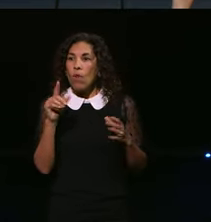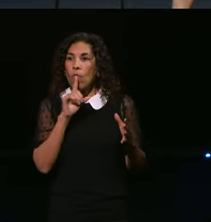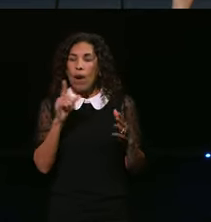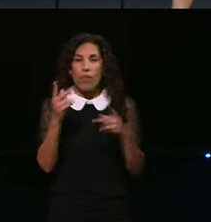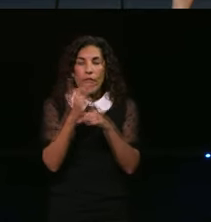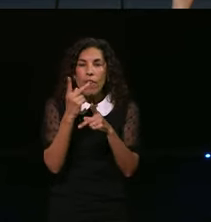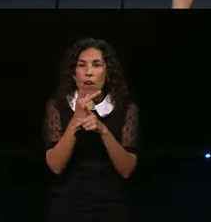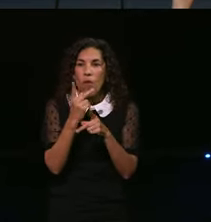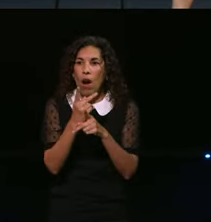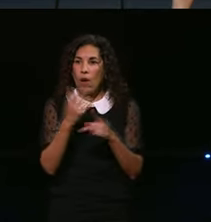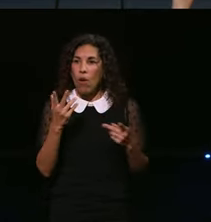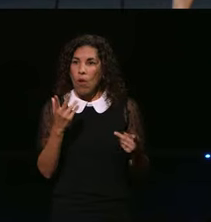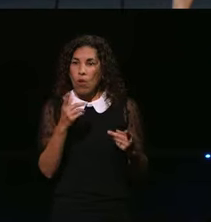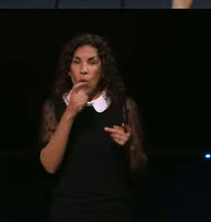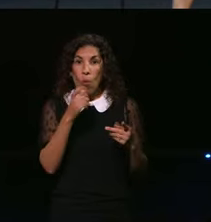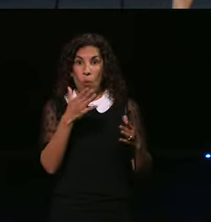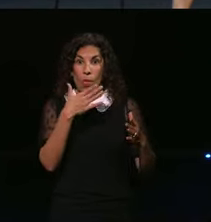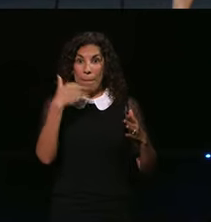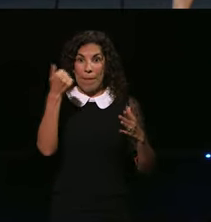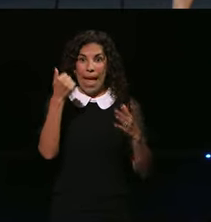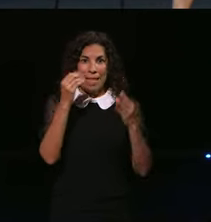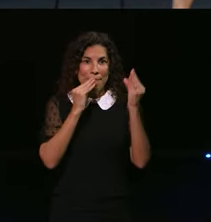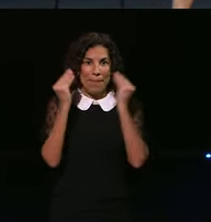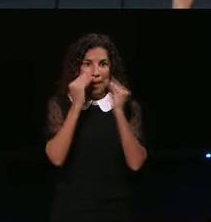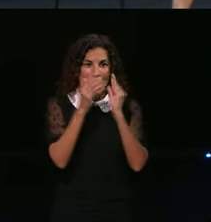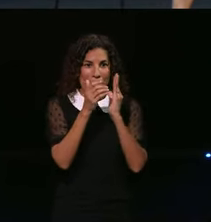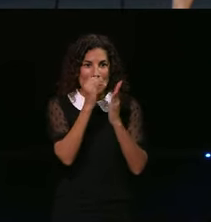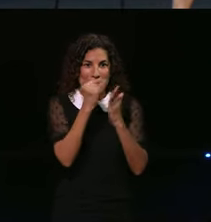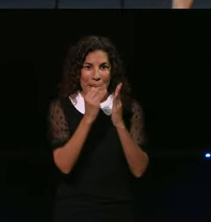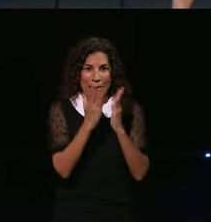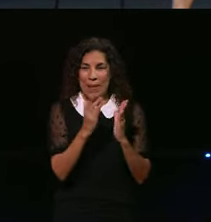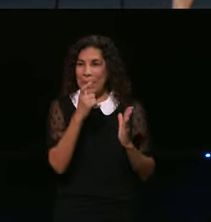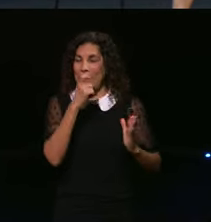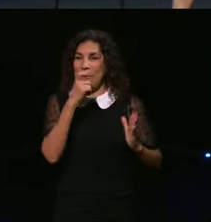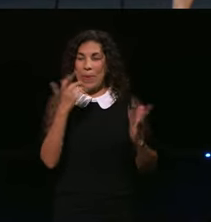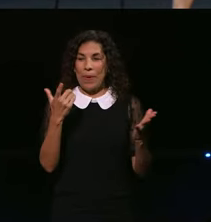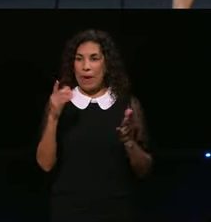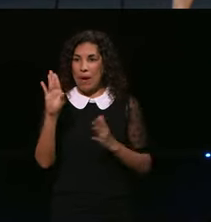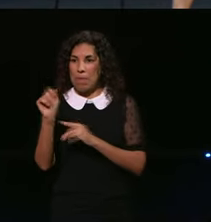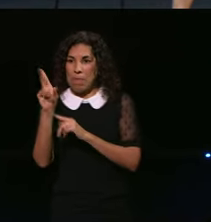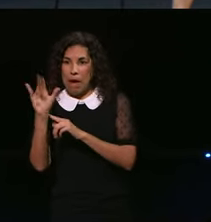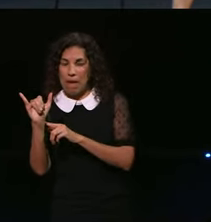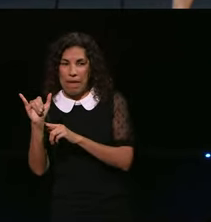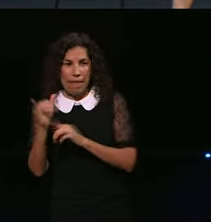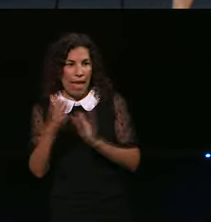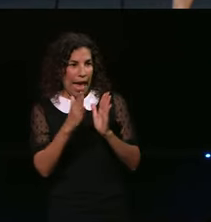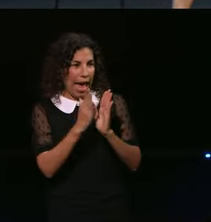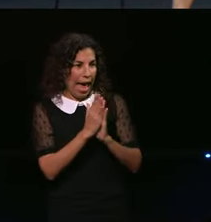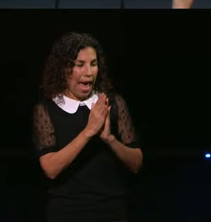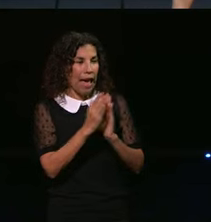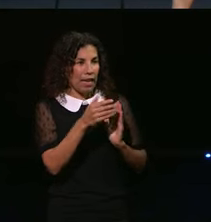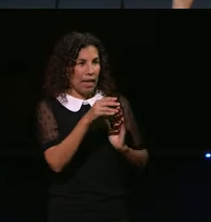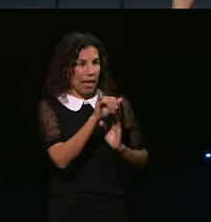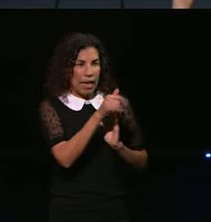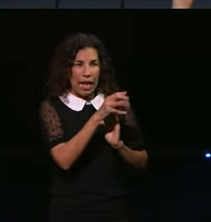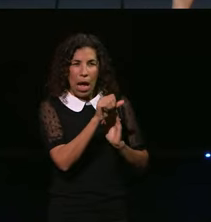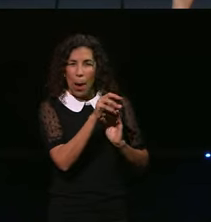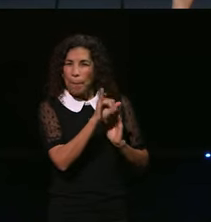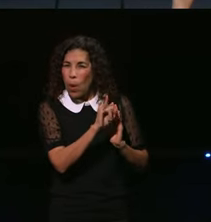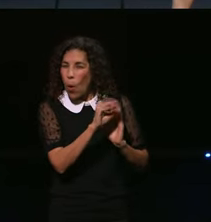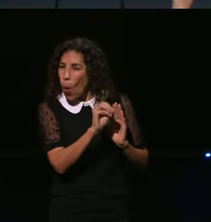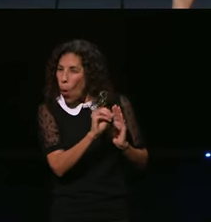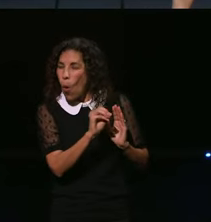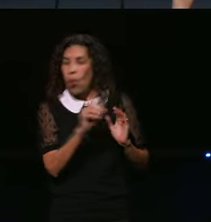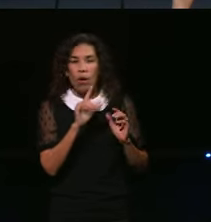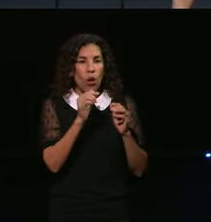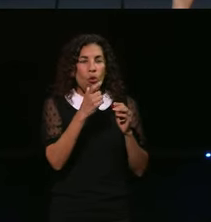were figuring out who would be the best makeup artist. And so Bradley asked Guillermo who would be the best one, you know,